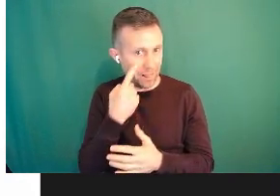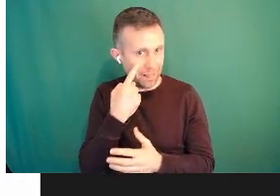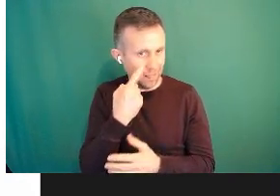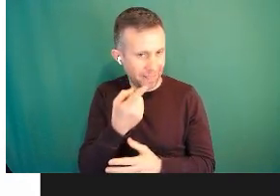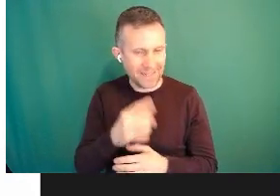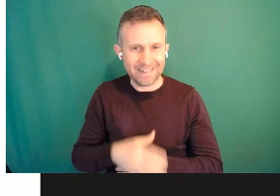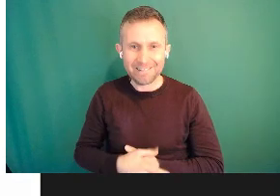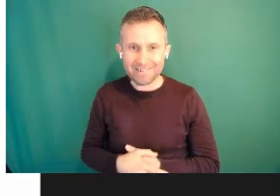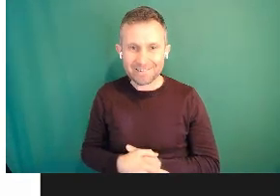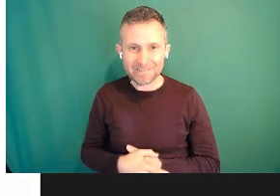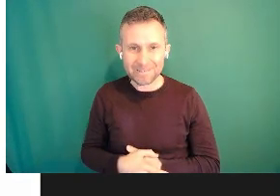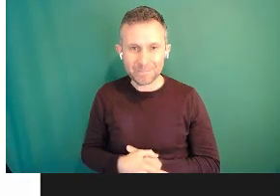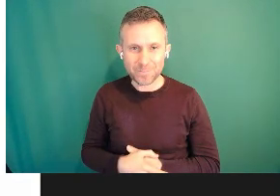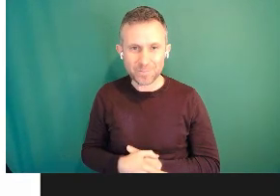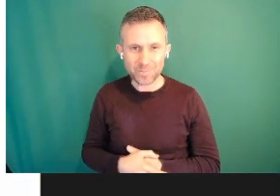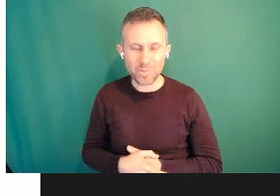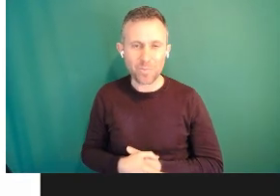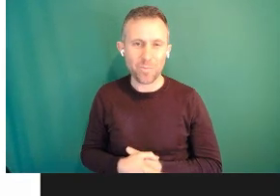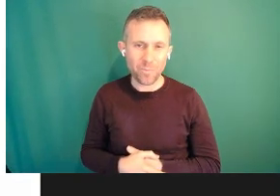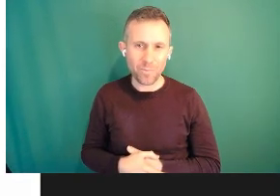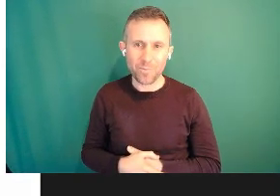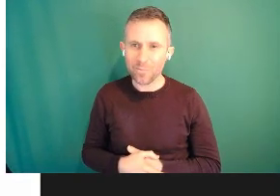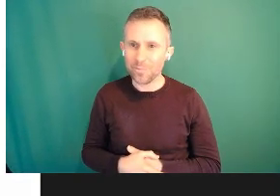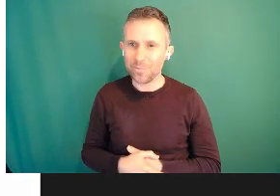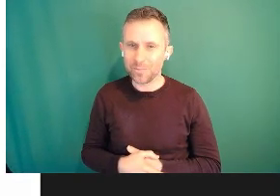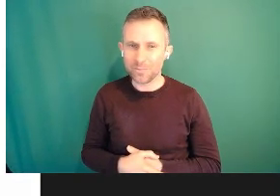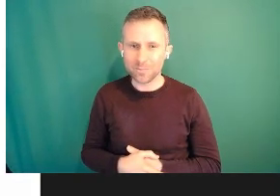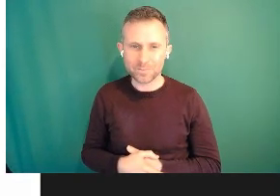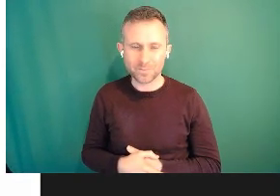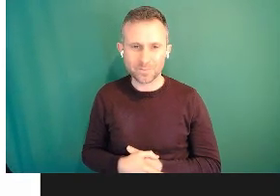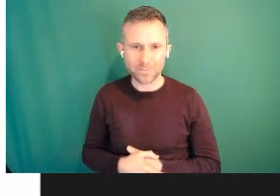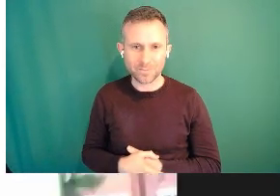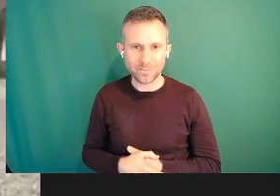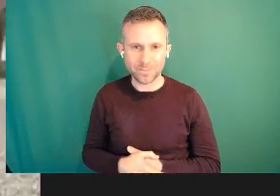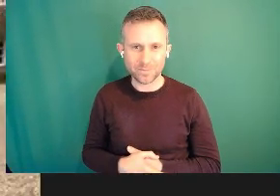Fab. So let me turn my camera around.